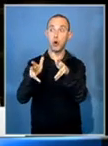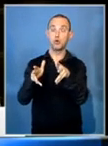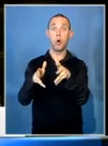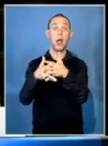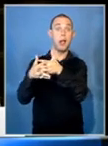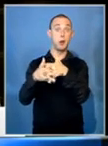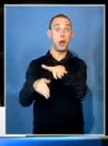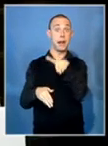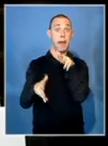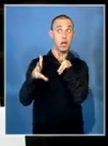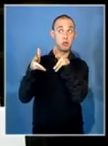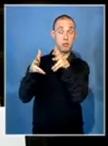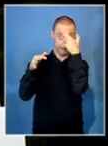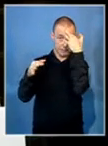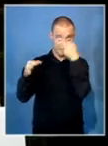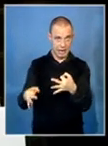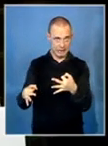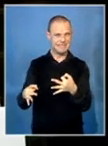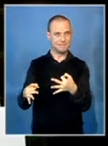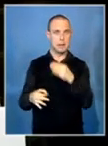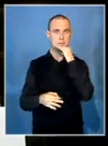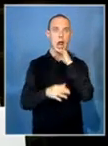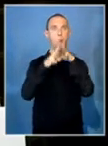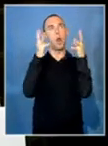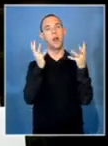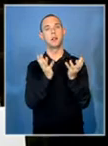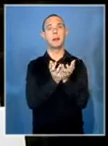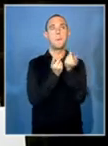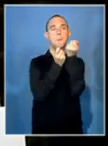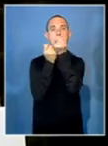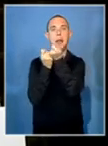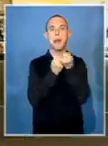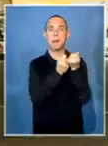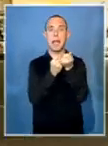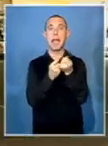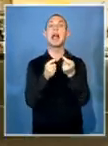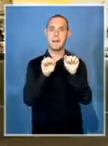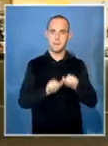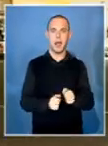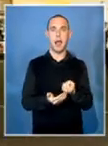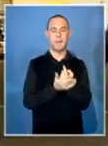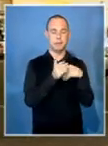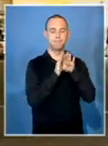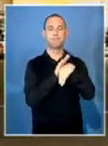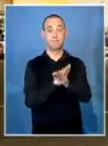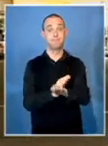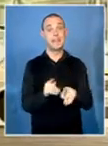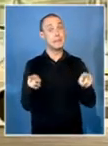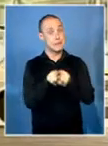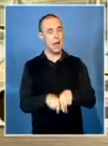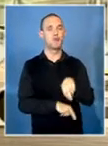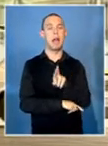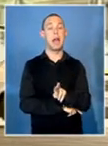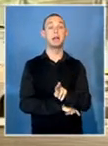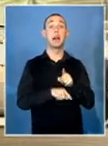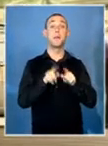market currencies, including the rand, are likely to experience a protracted period of volatility. Good news for consumers is that the